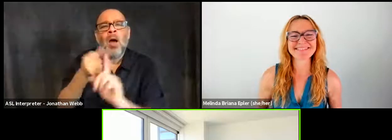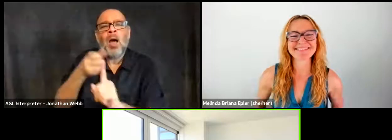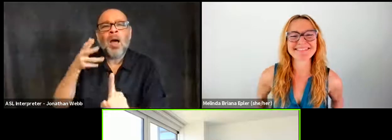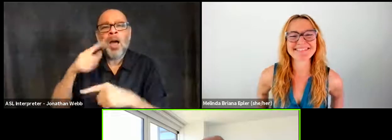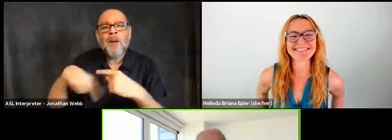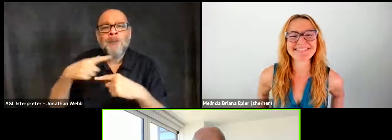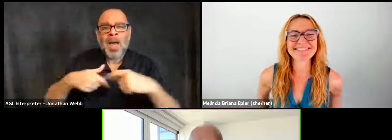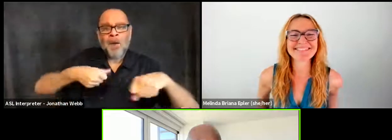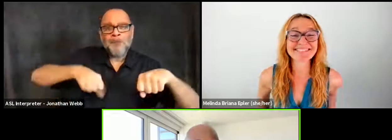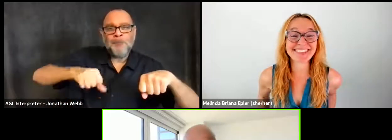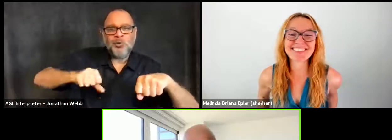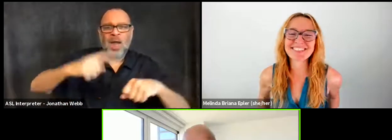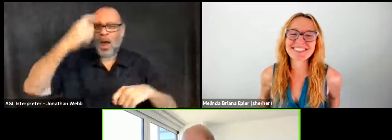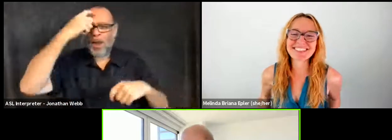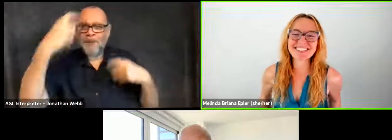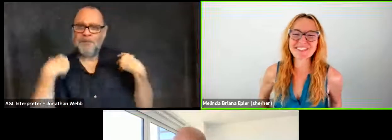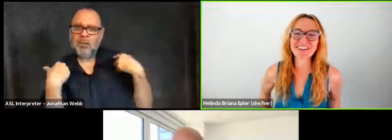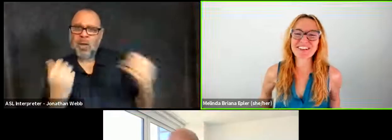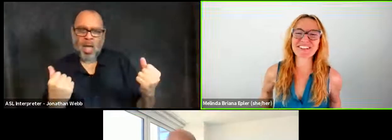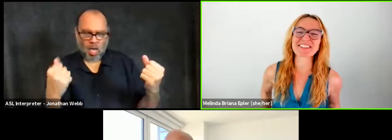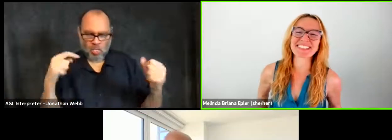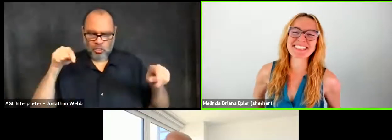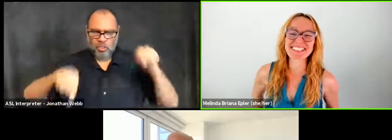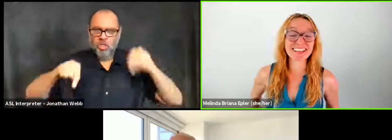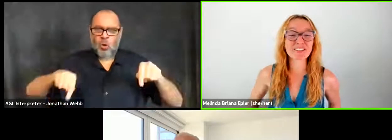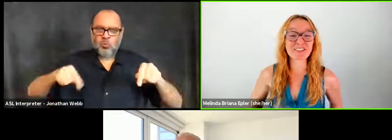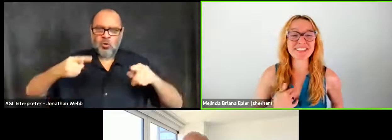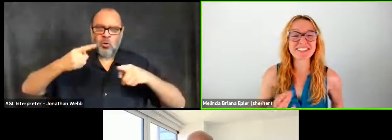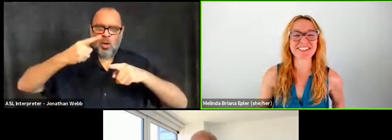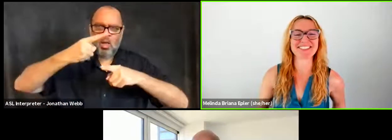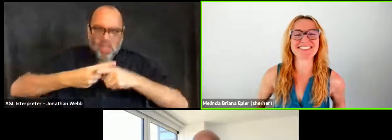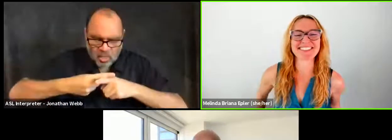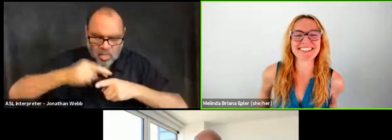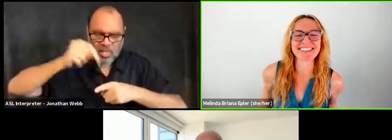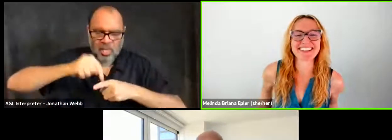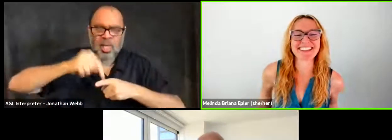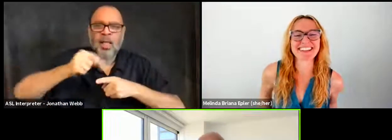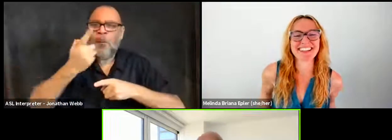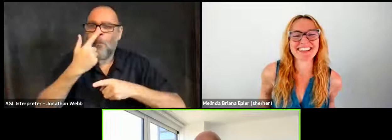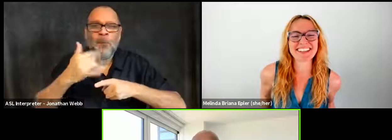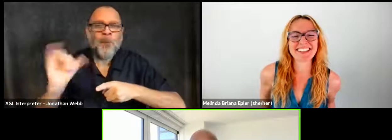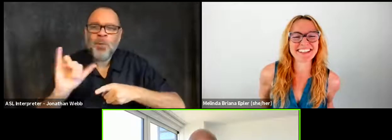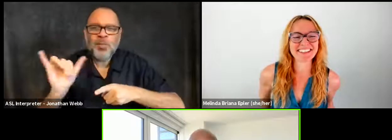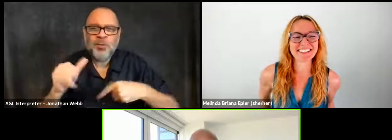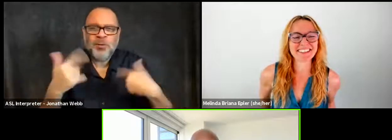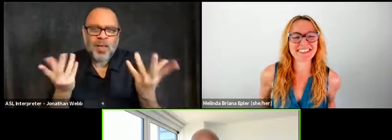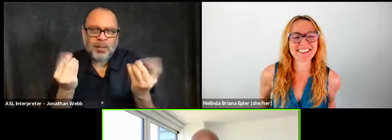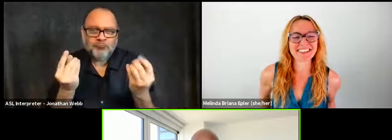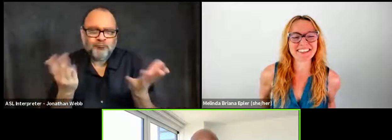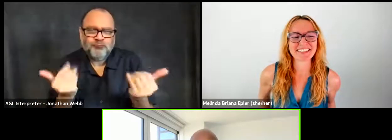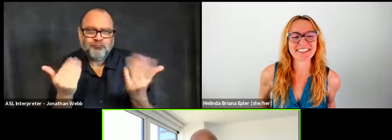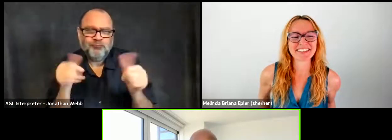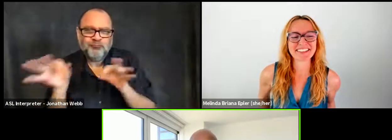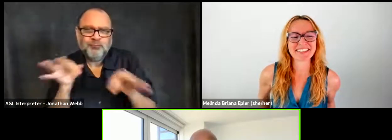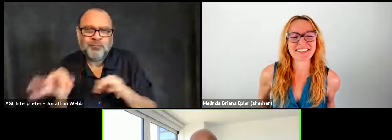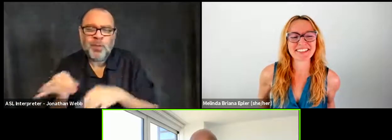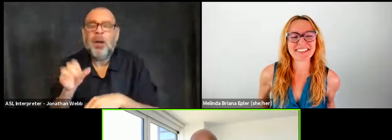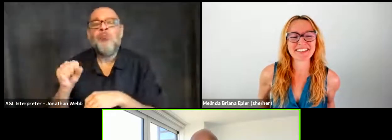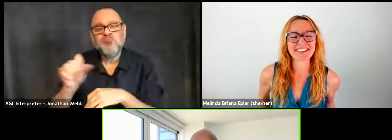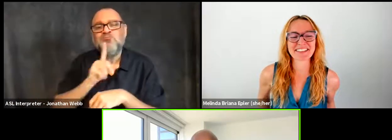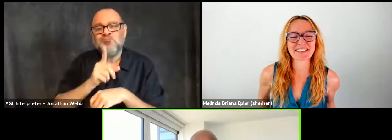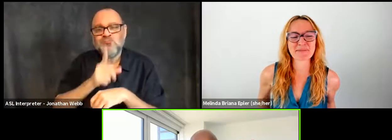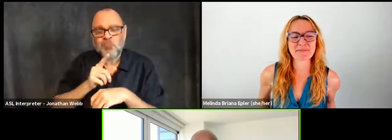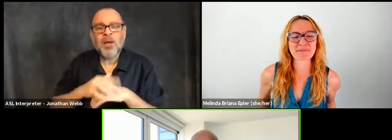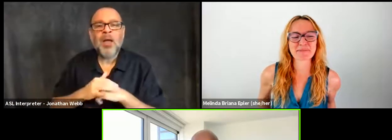know this answer. You I do know the answer very intimately, and I feel it too. Yeah. But I mean, I